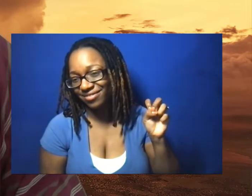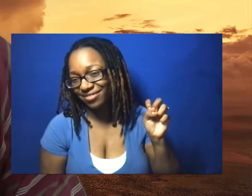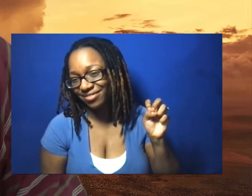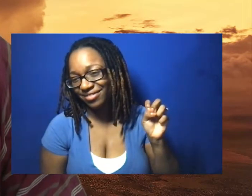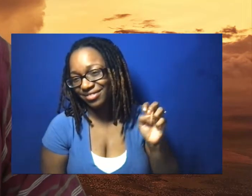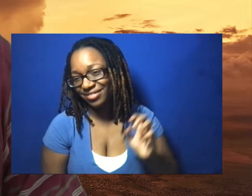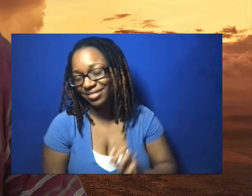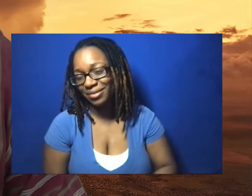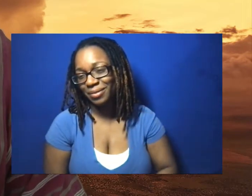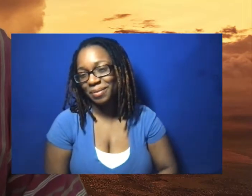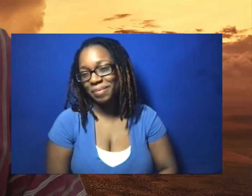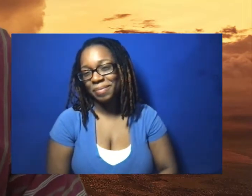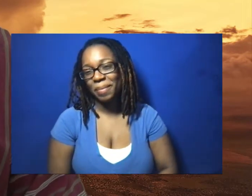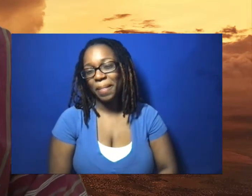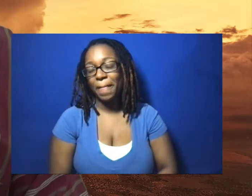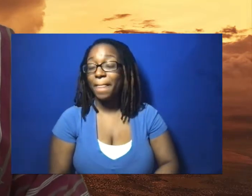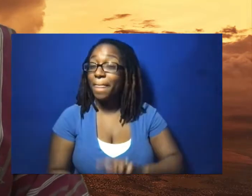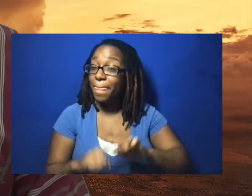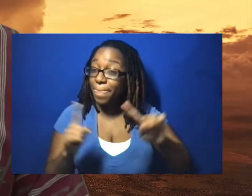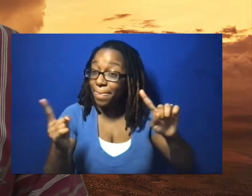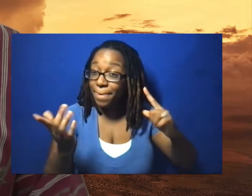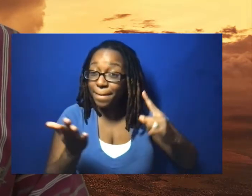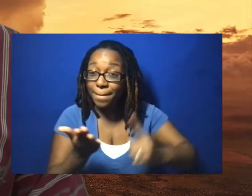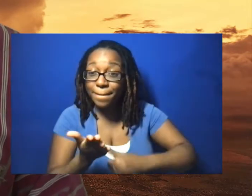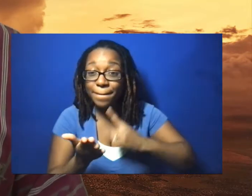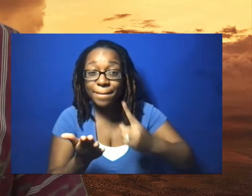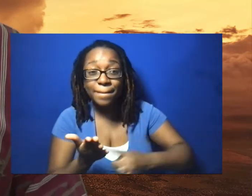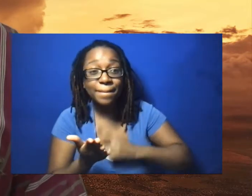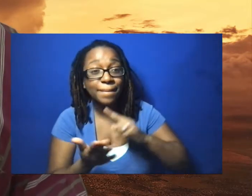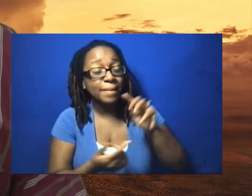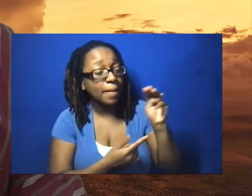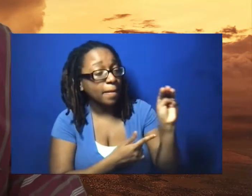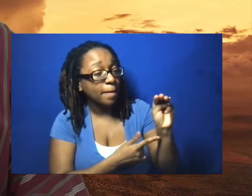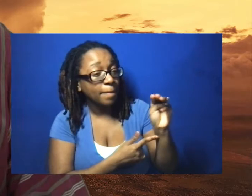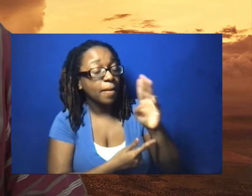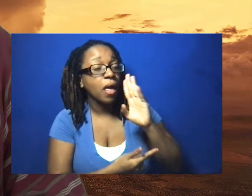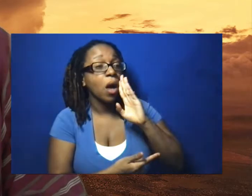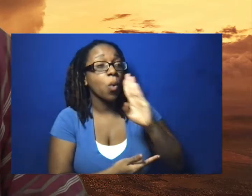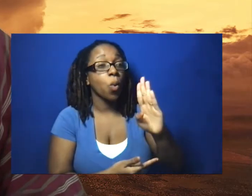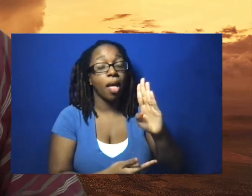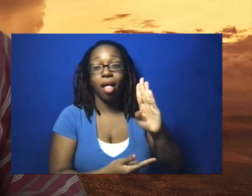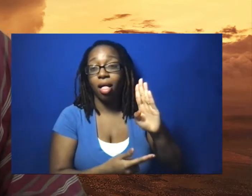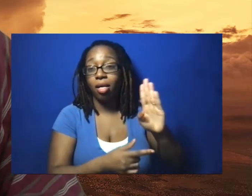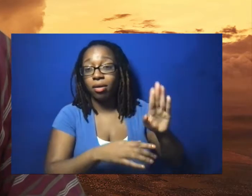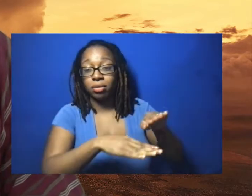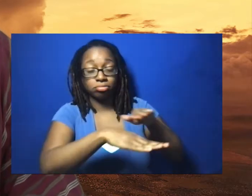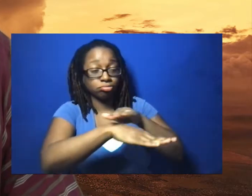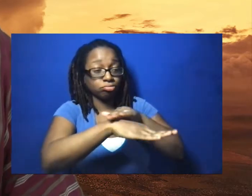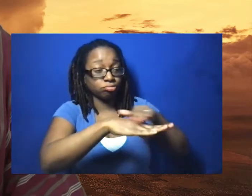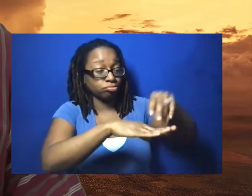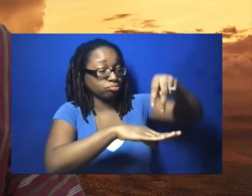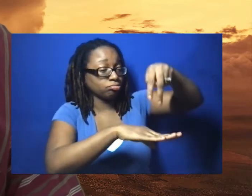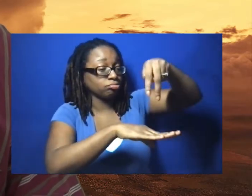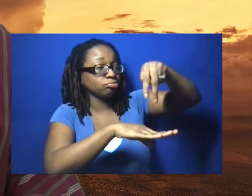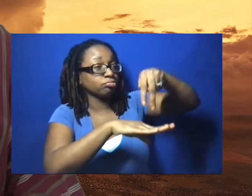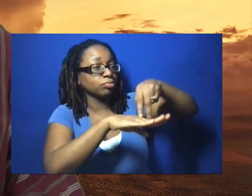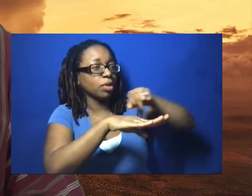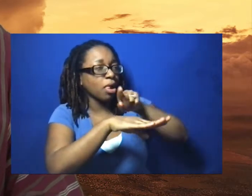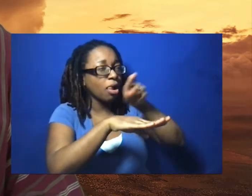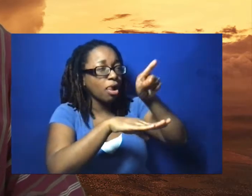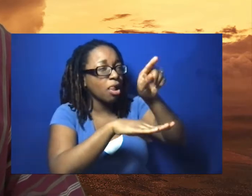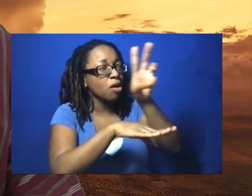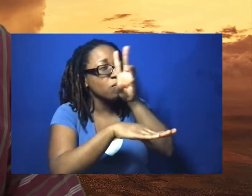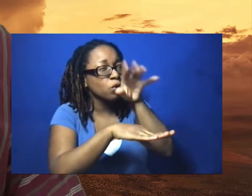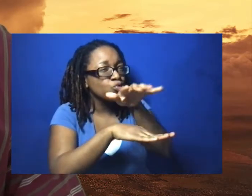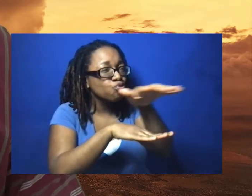But there were times that Mufunga would stand on the edge and look up the river, and the princess knew